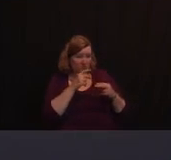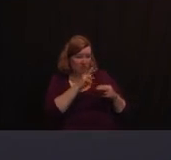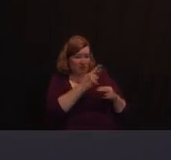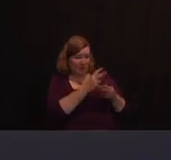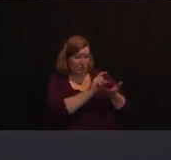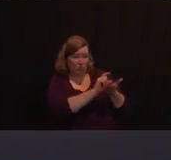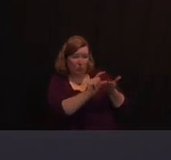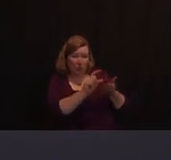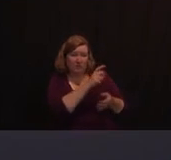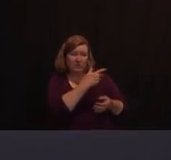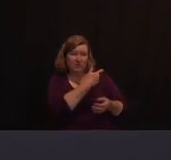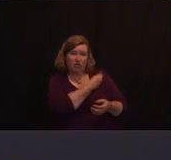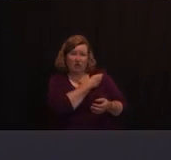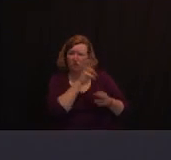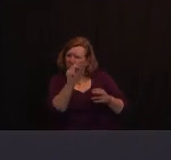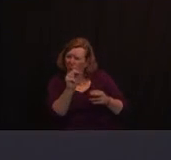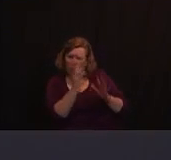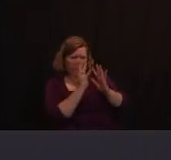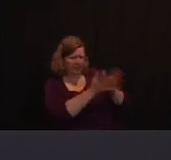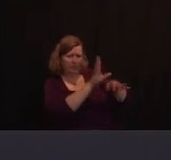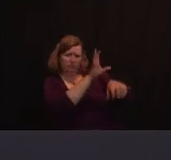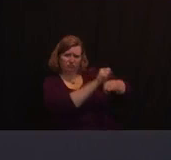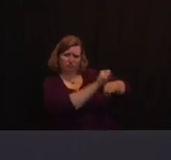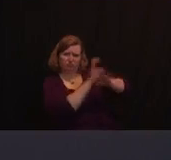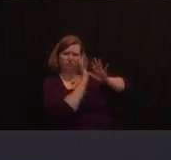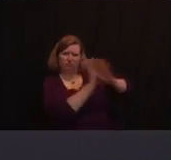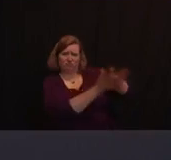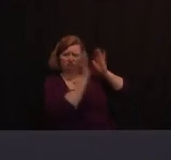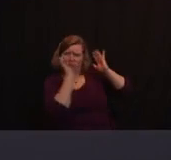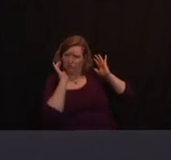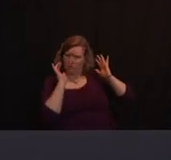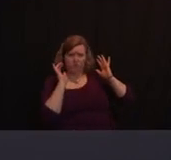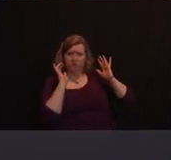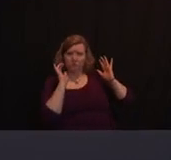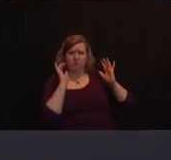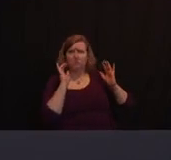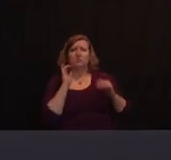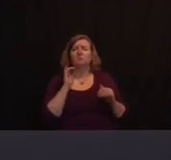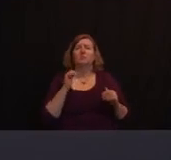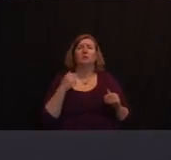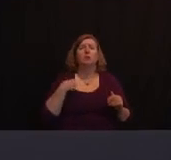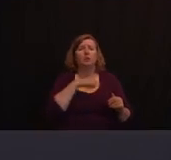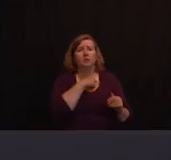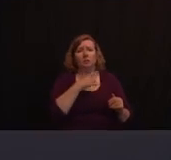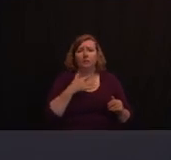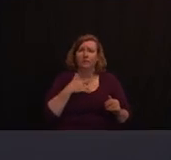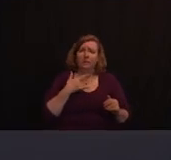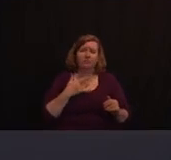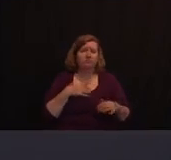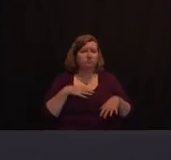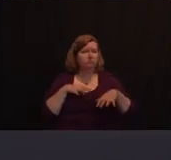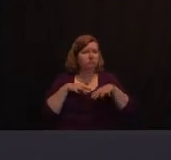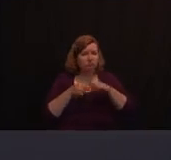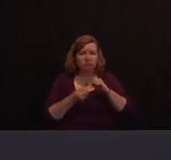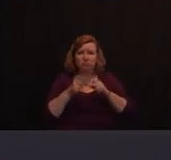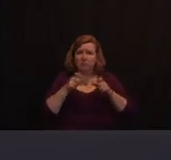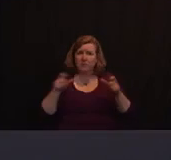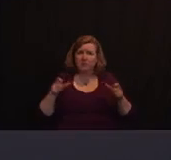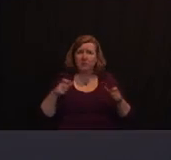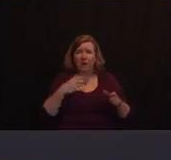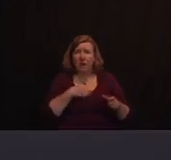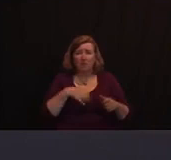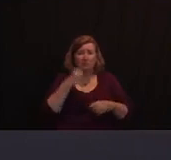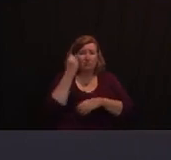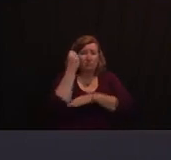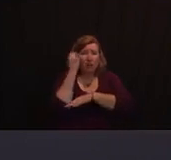can correct me if I'm wrong. And again, our hearts are broken at anyone who finds it necessary to be on a hunger strike.